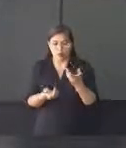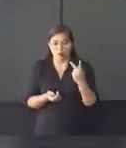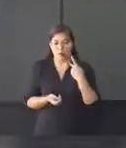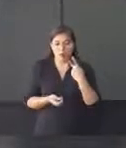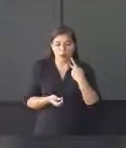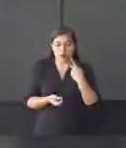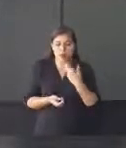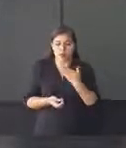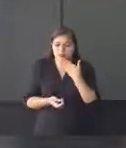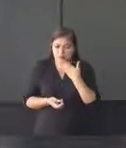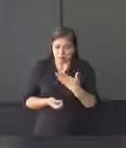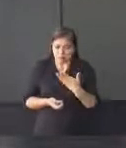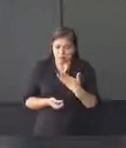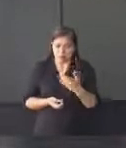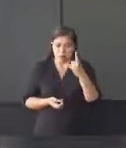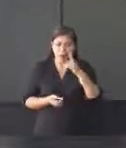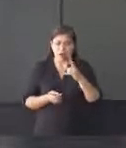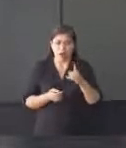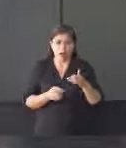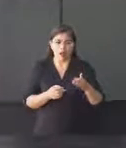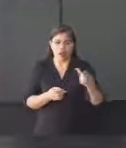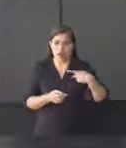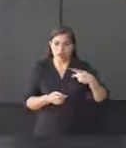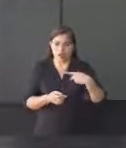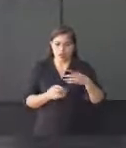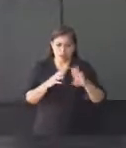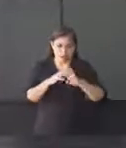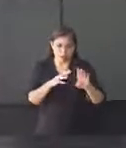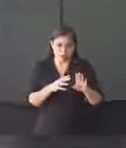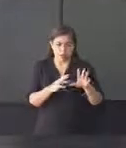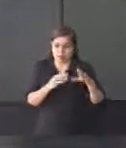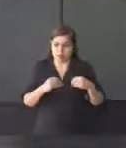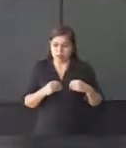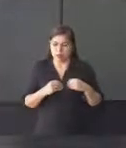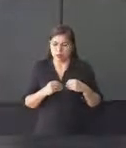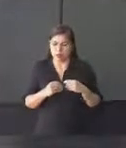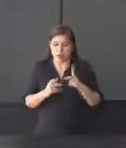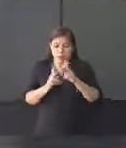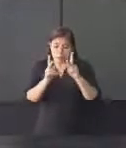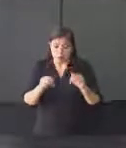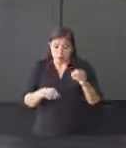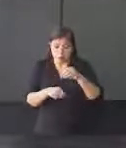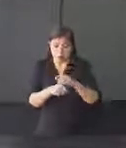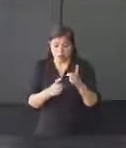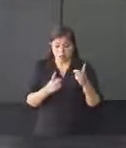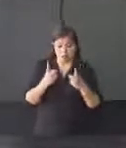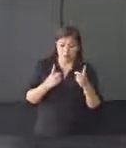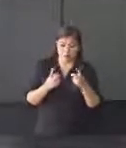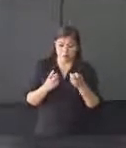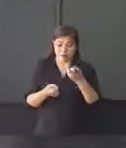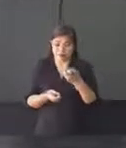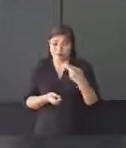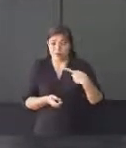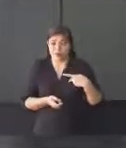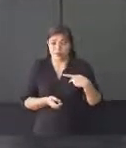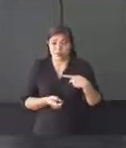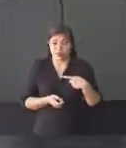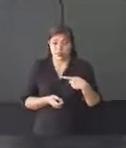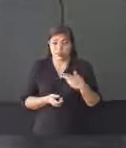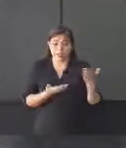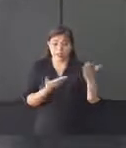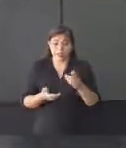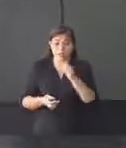to prevent us from having a decent policy to receive migrants. Peace is questioned if